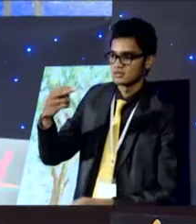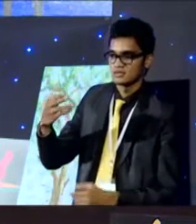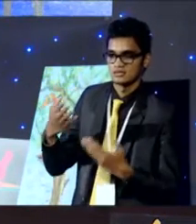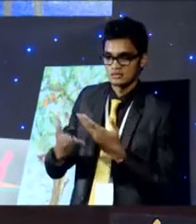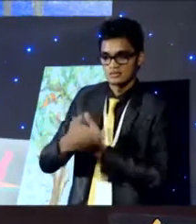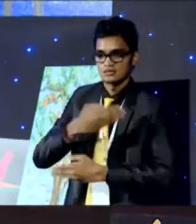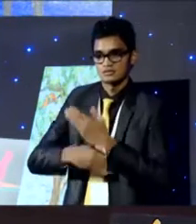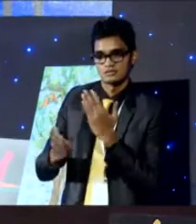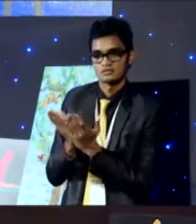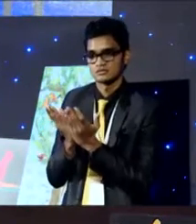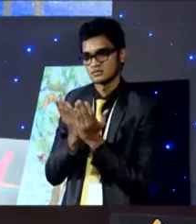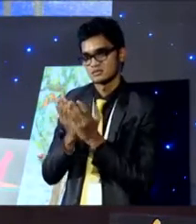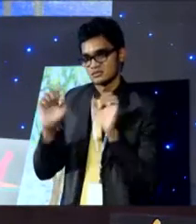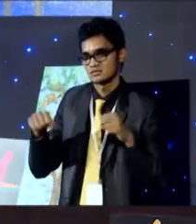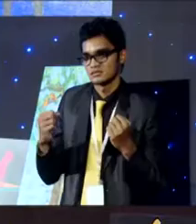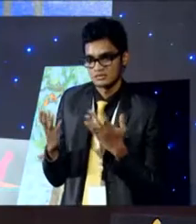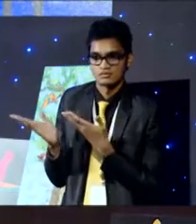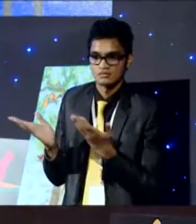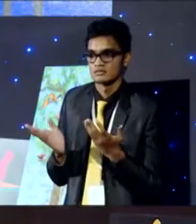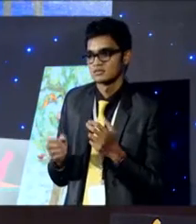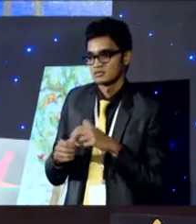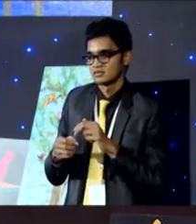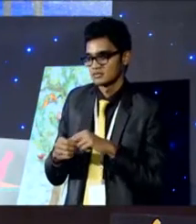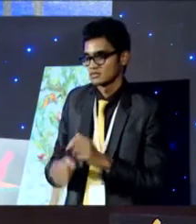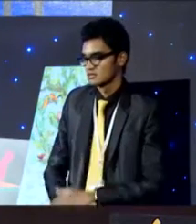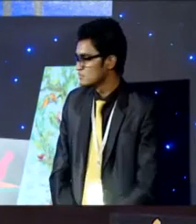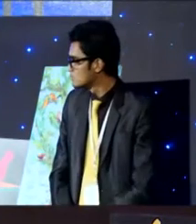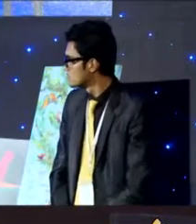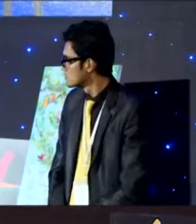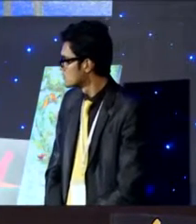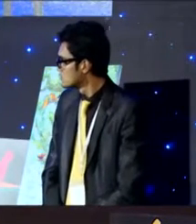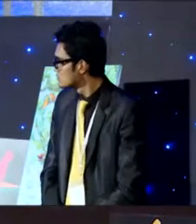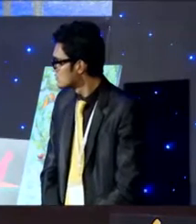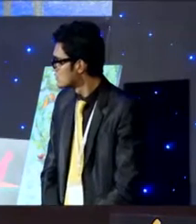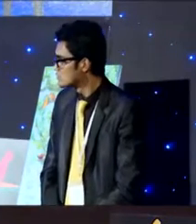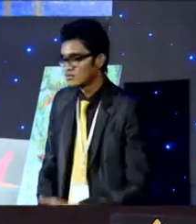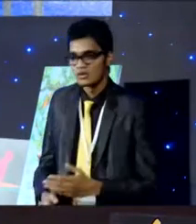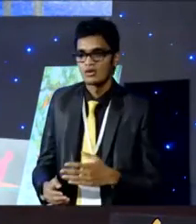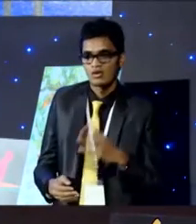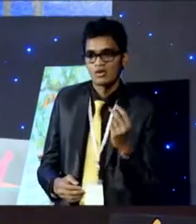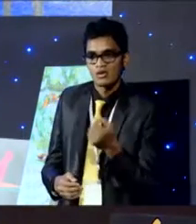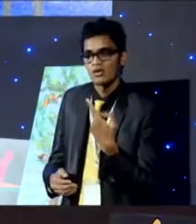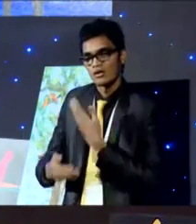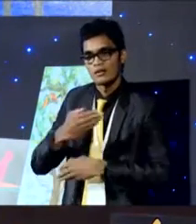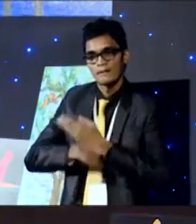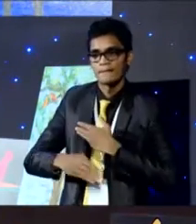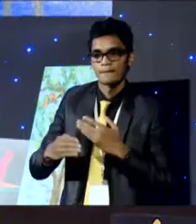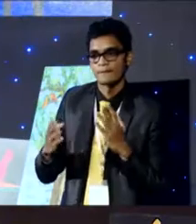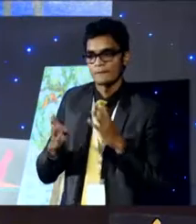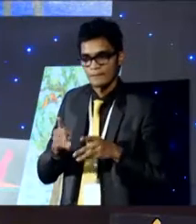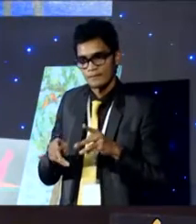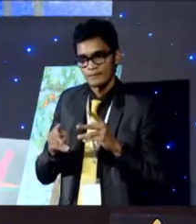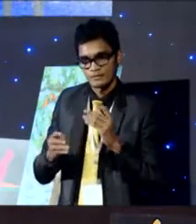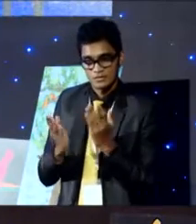disability studies and rehabilitation sciences. And our objective is that anyone studying there, it should be the IIM or the